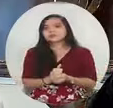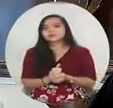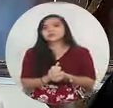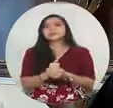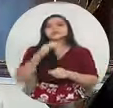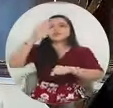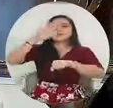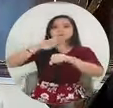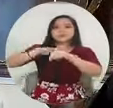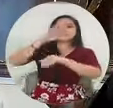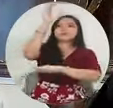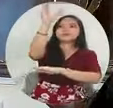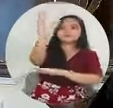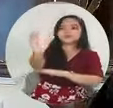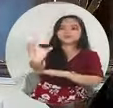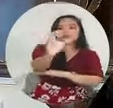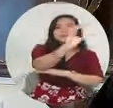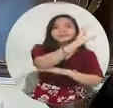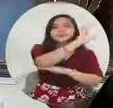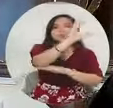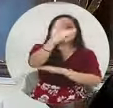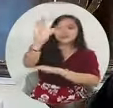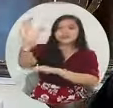cross. The